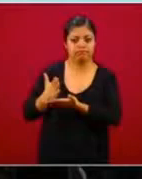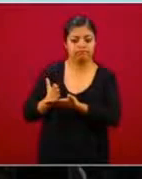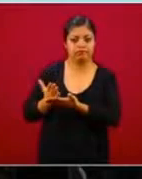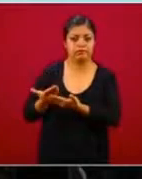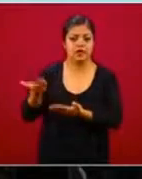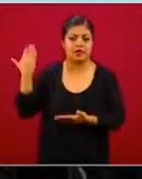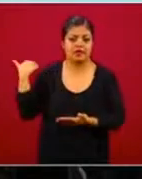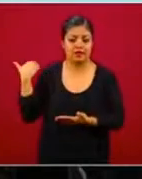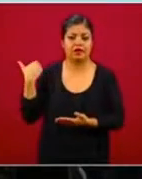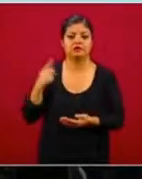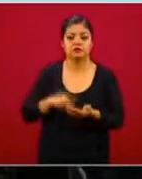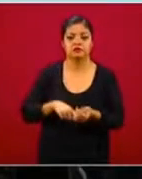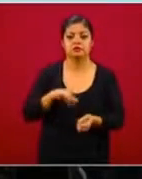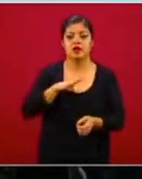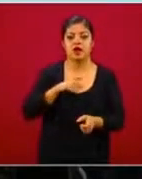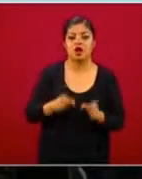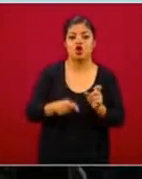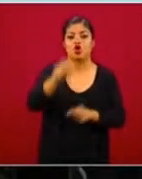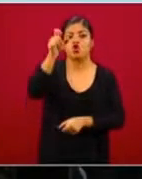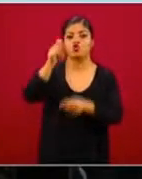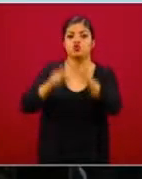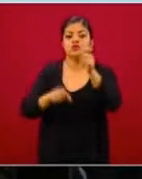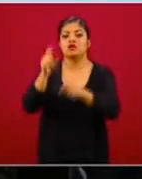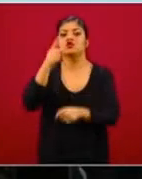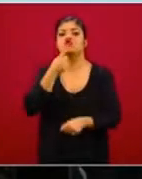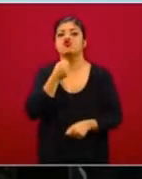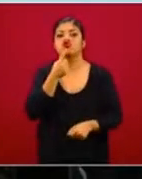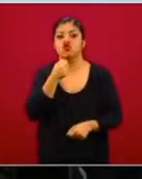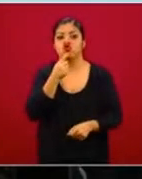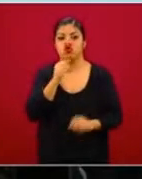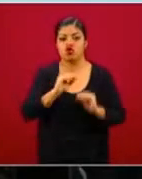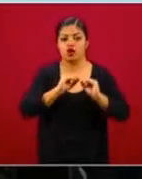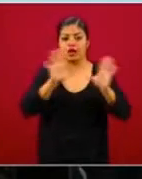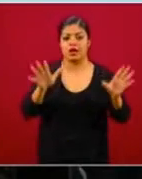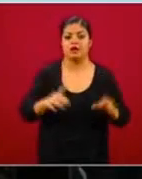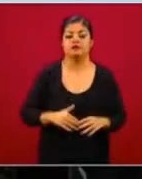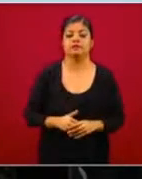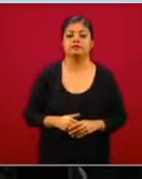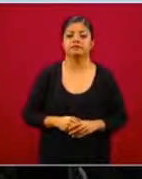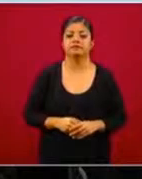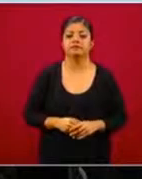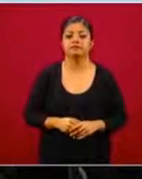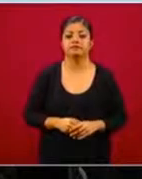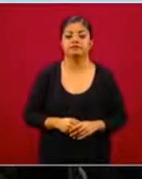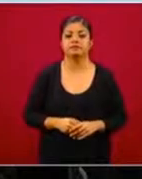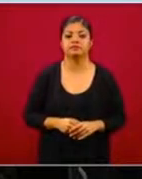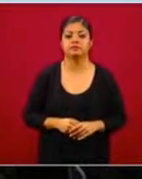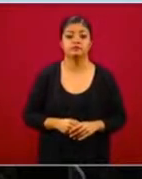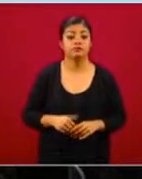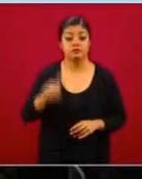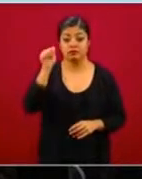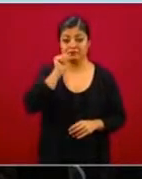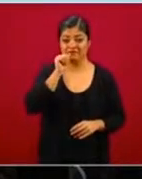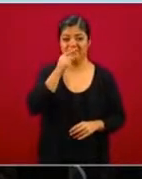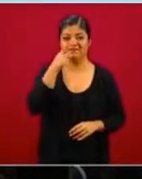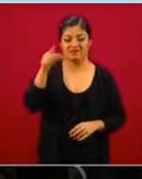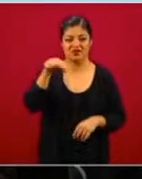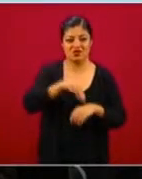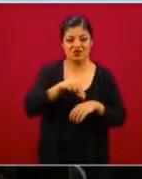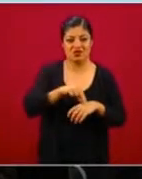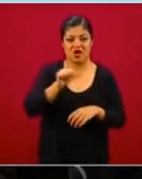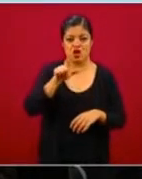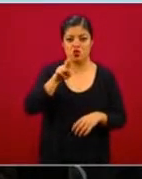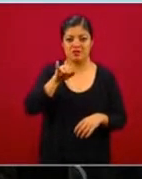latest date for cutoff of reporting information was May 30th. And so that's what's represented in the light